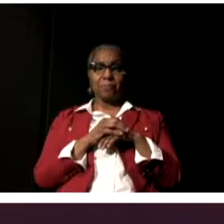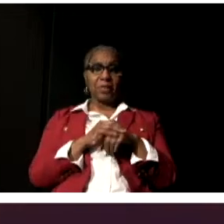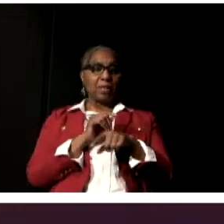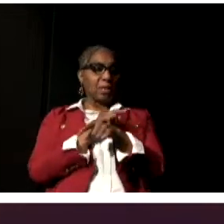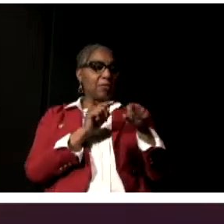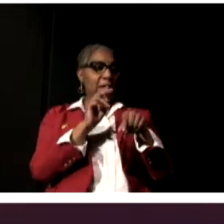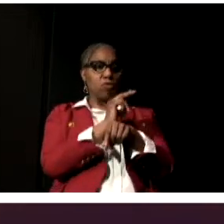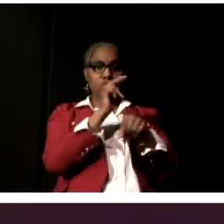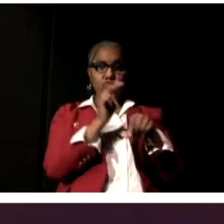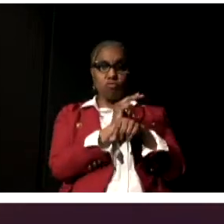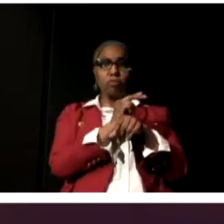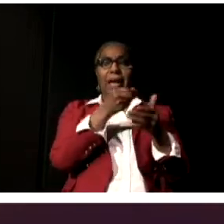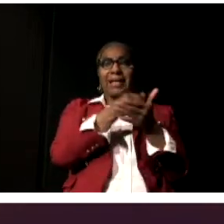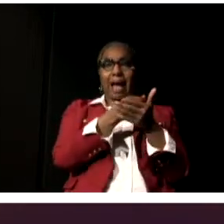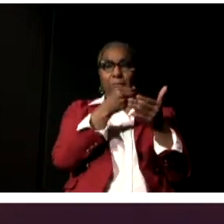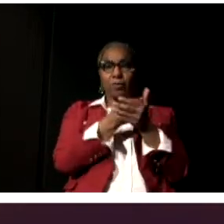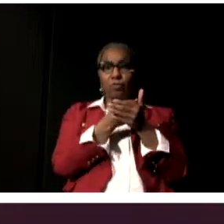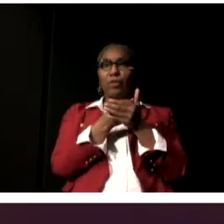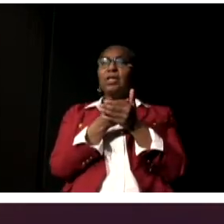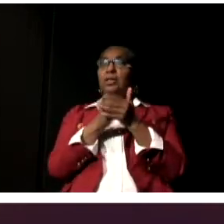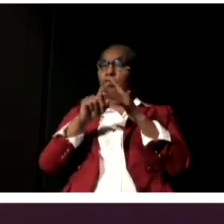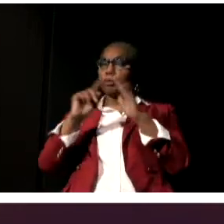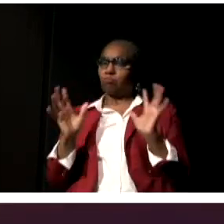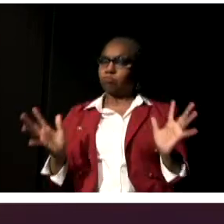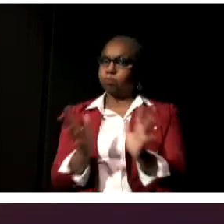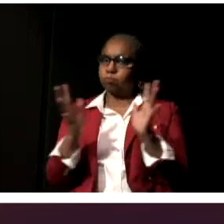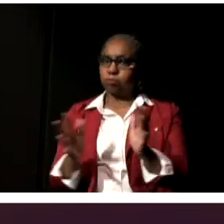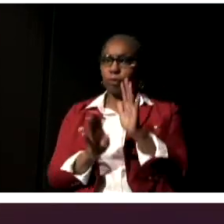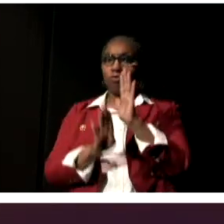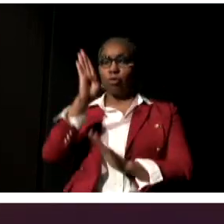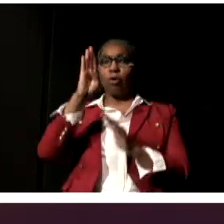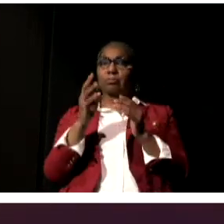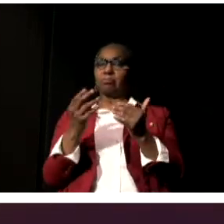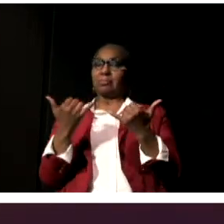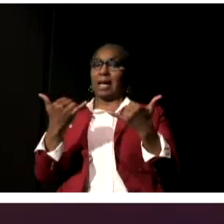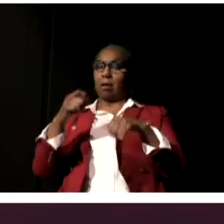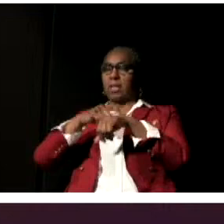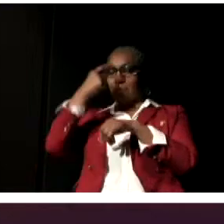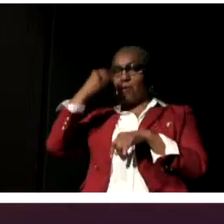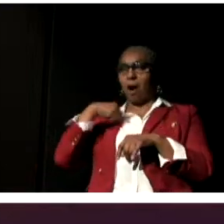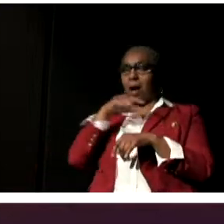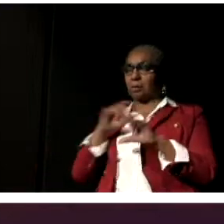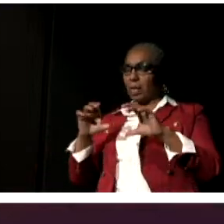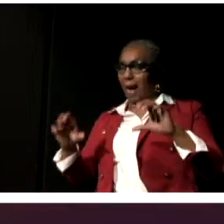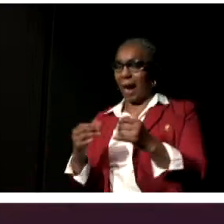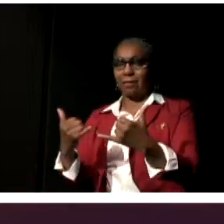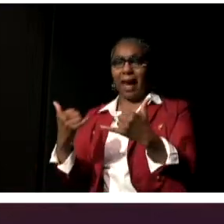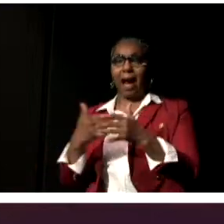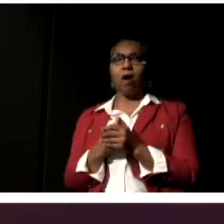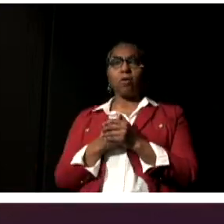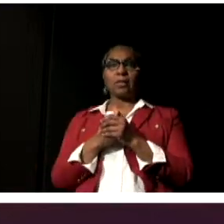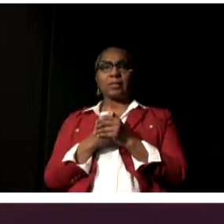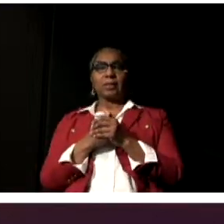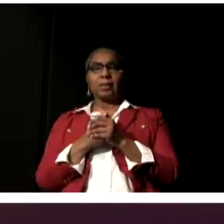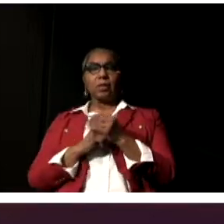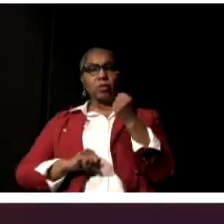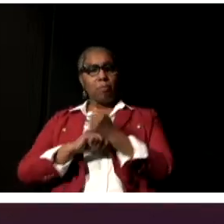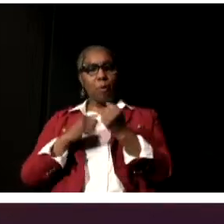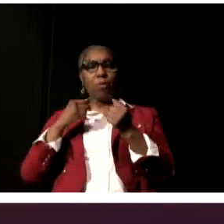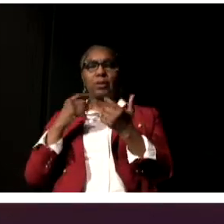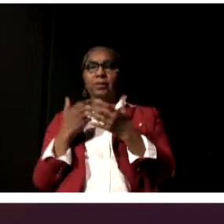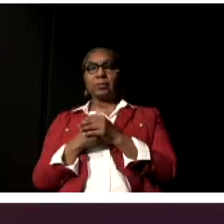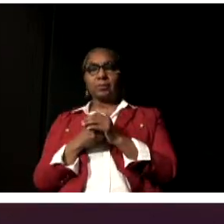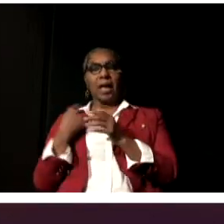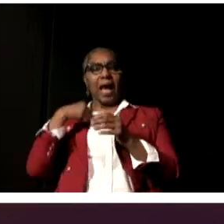to spur growth. And it's time for us to act now. It's time to bolster our